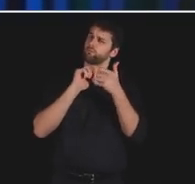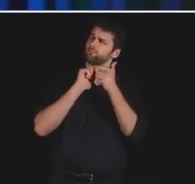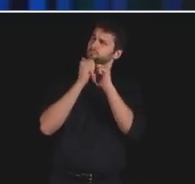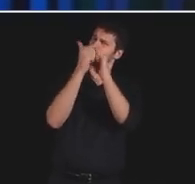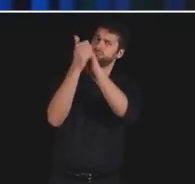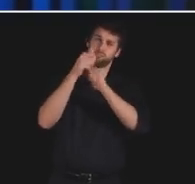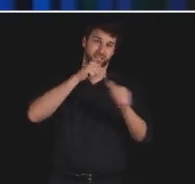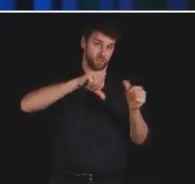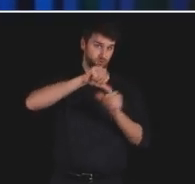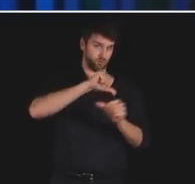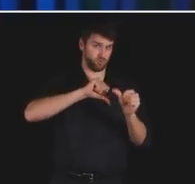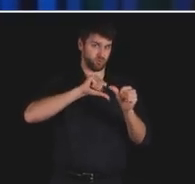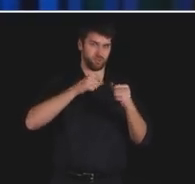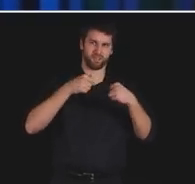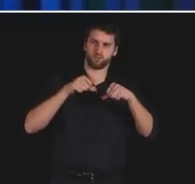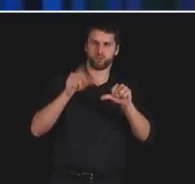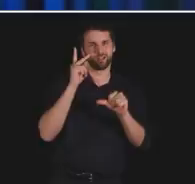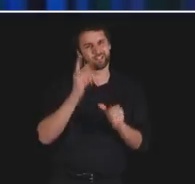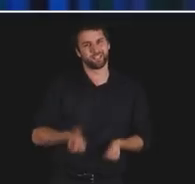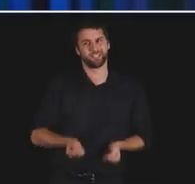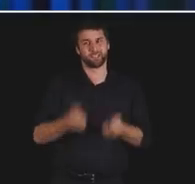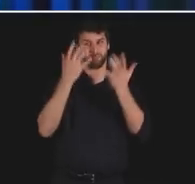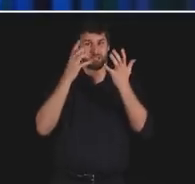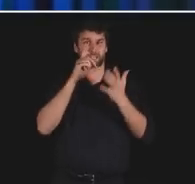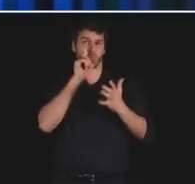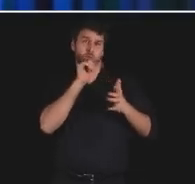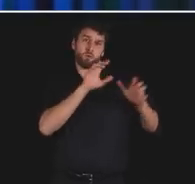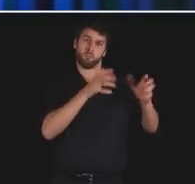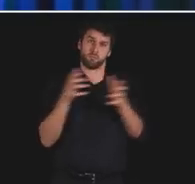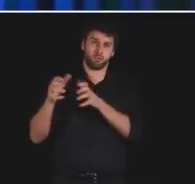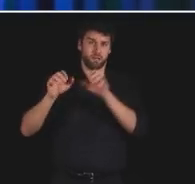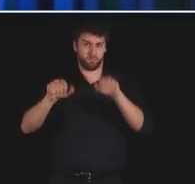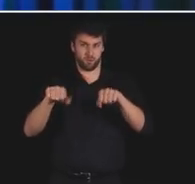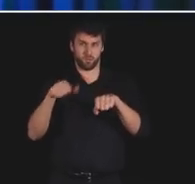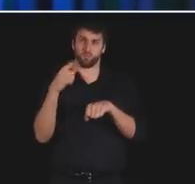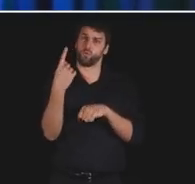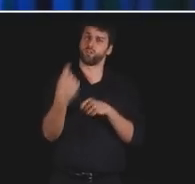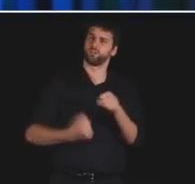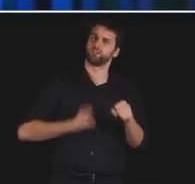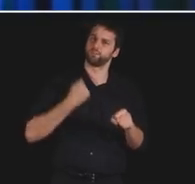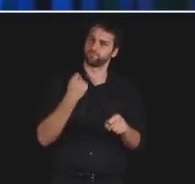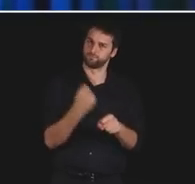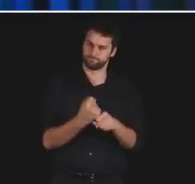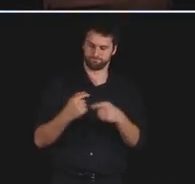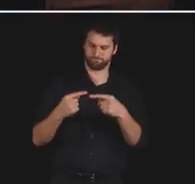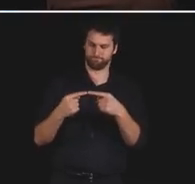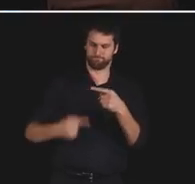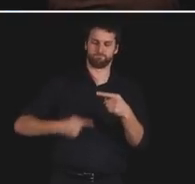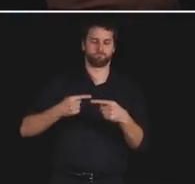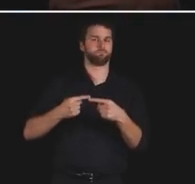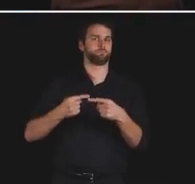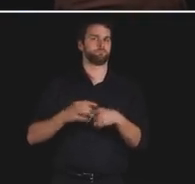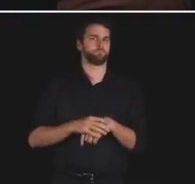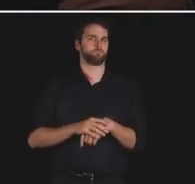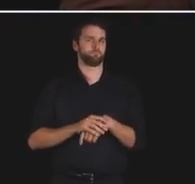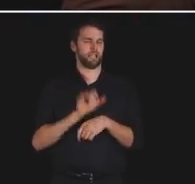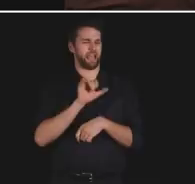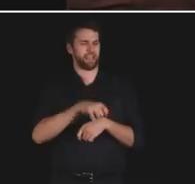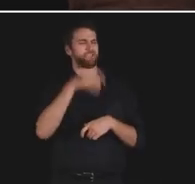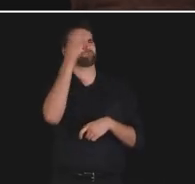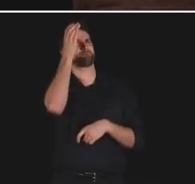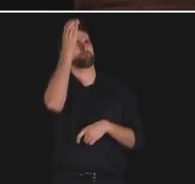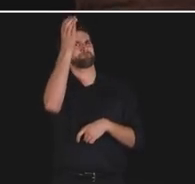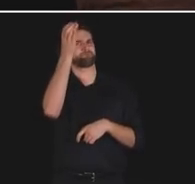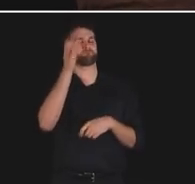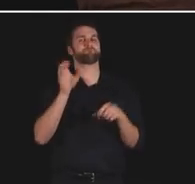many species of birds as humanly possible in one calendar year. This concept of a big year has been